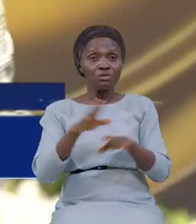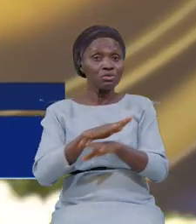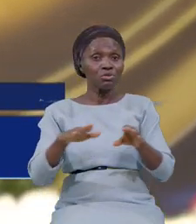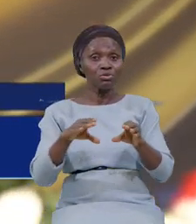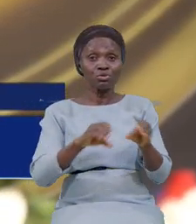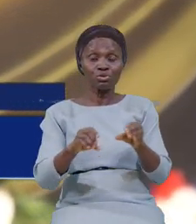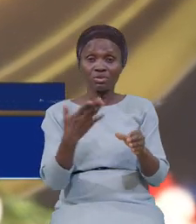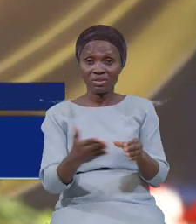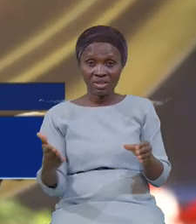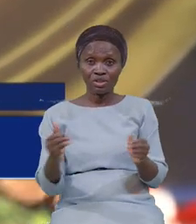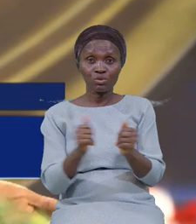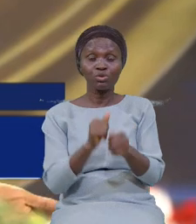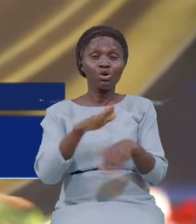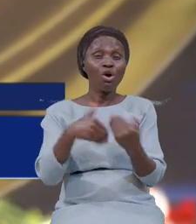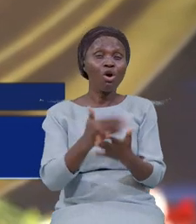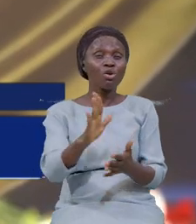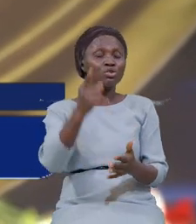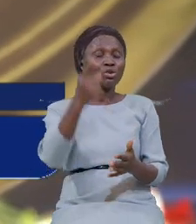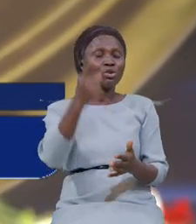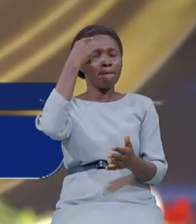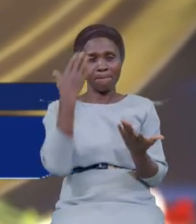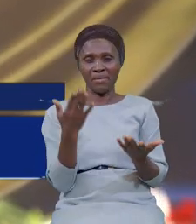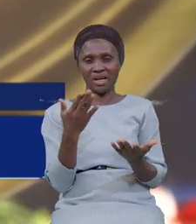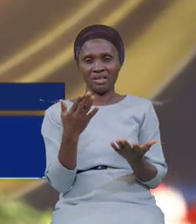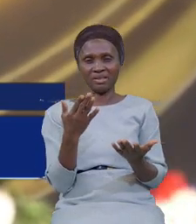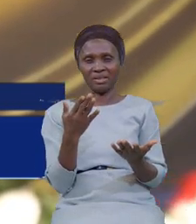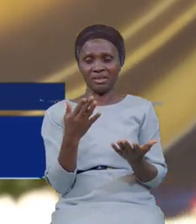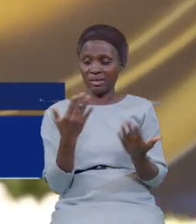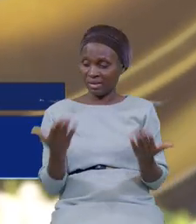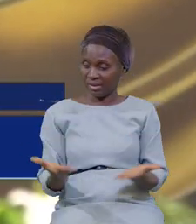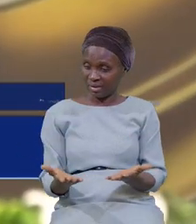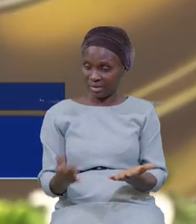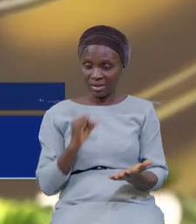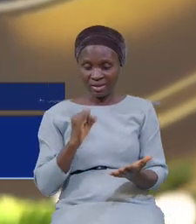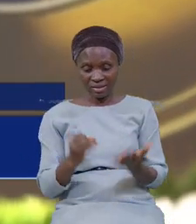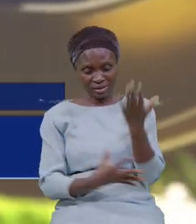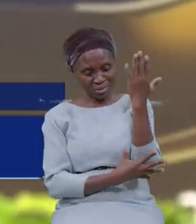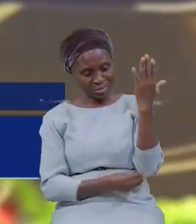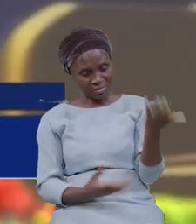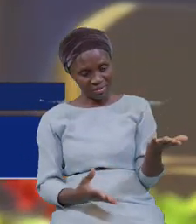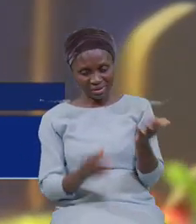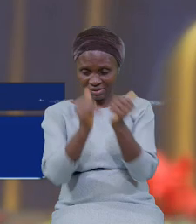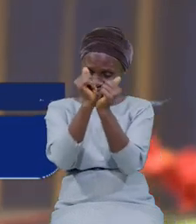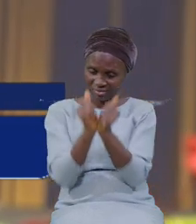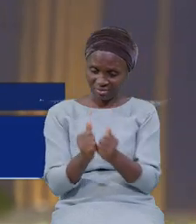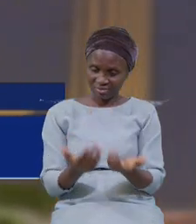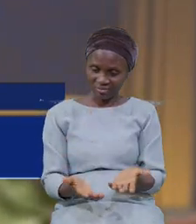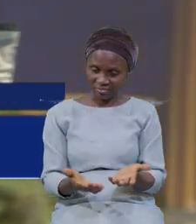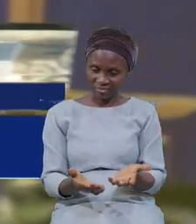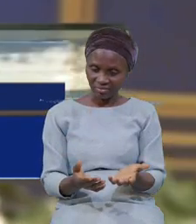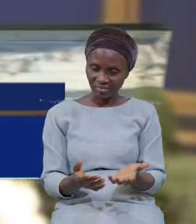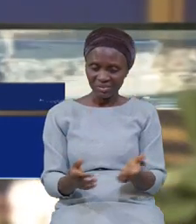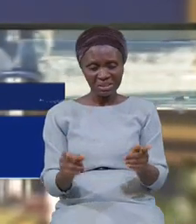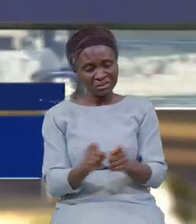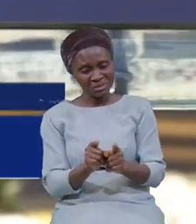situation. Here is the poverty. Here is the slavery. Even if I taught this child the best